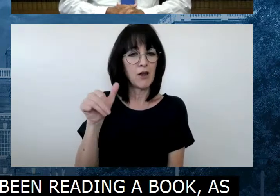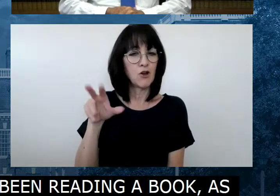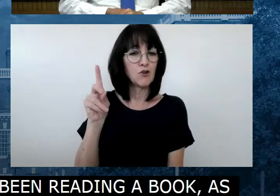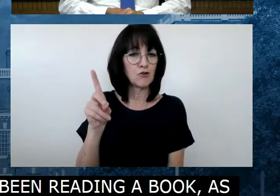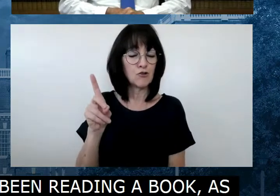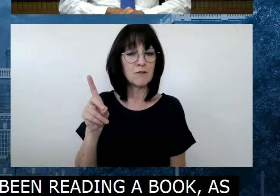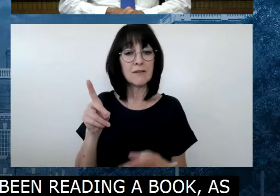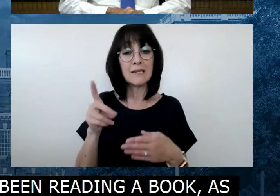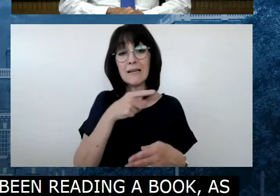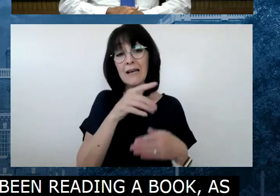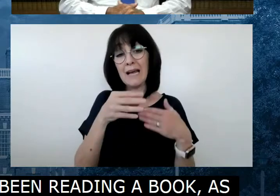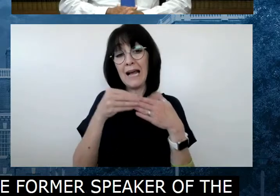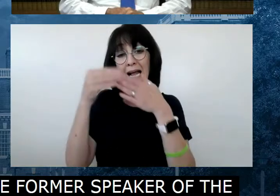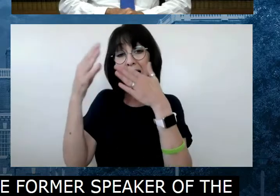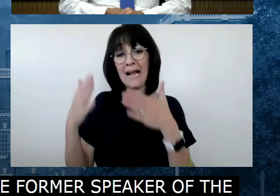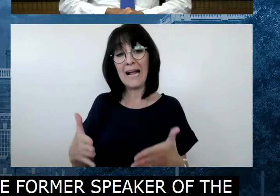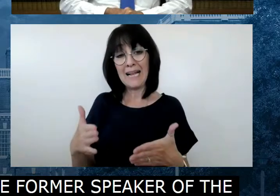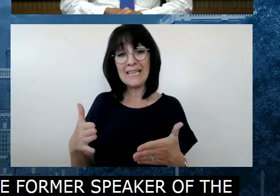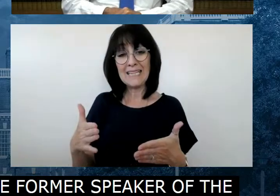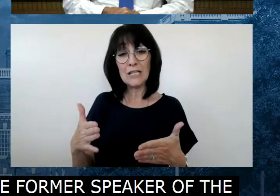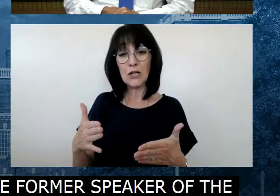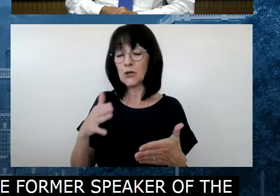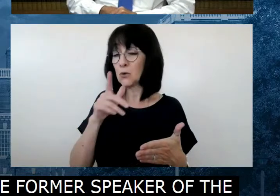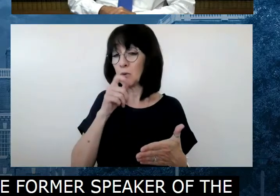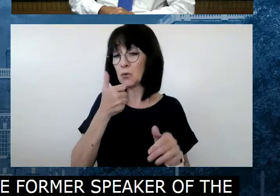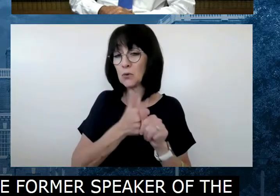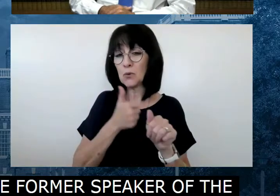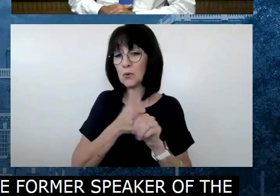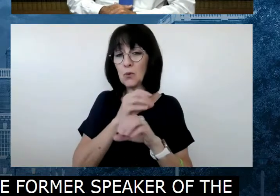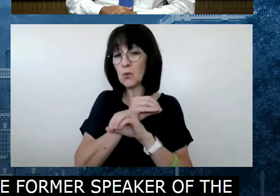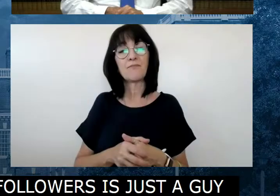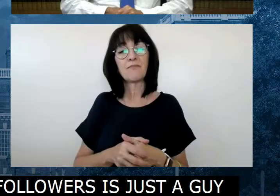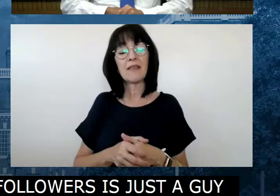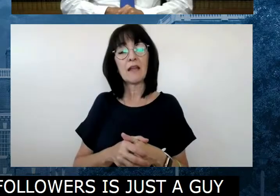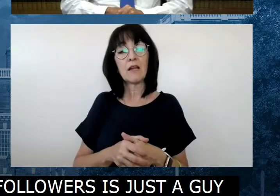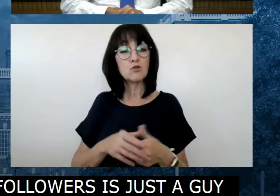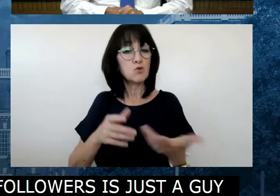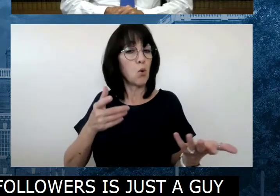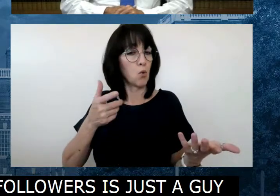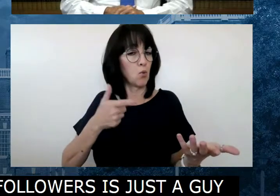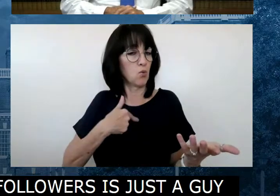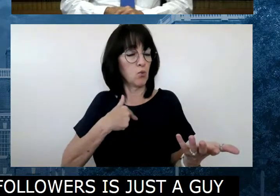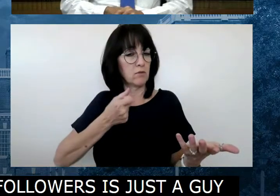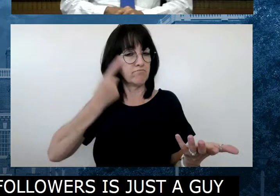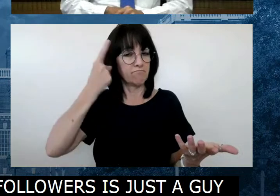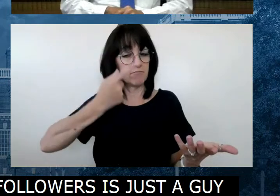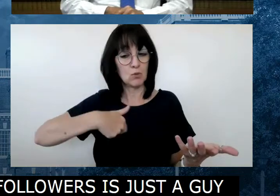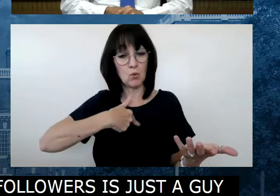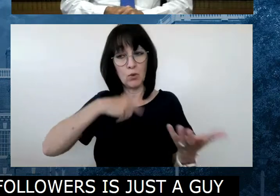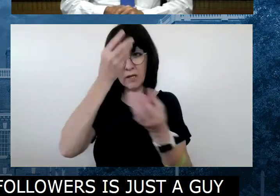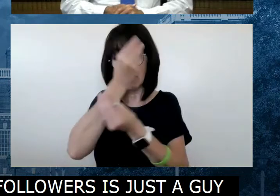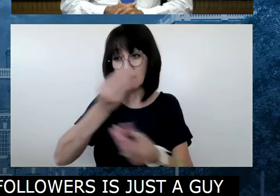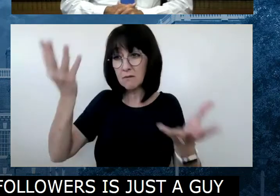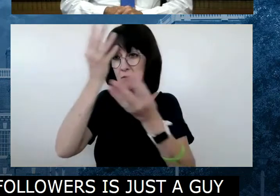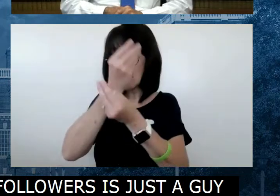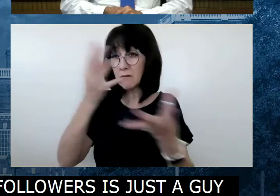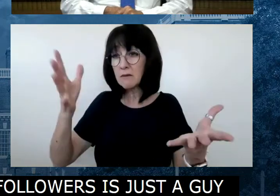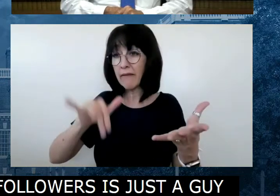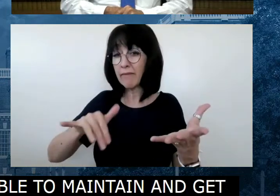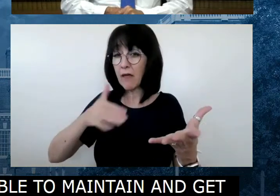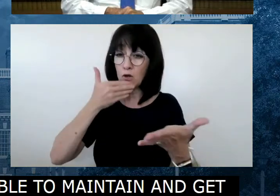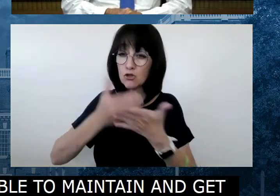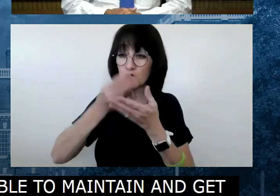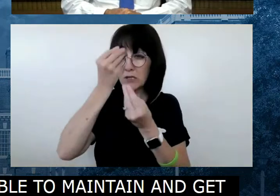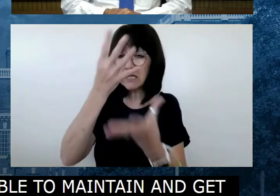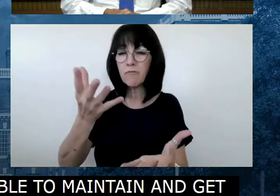followers is just a guy out for a walk." And we've been able to maintain conferences and through the media networks that you all represent. So